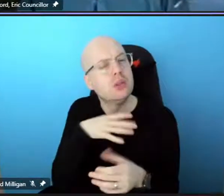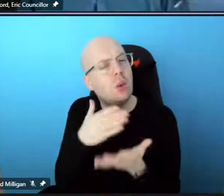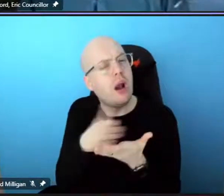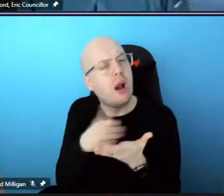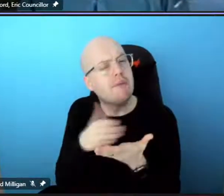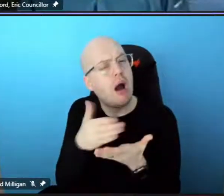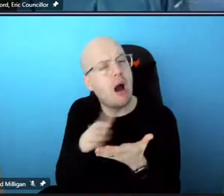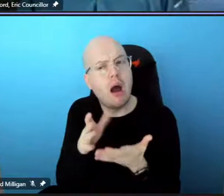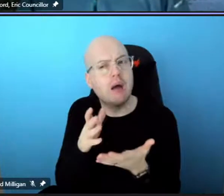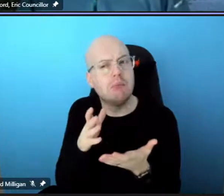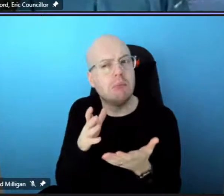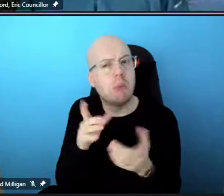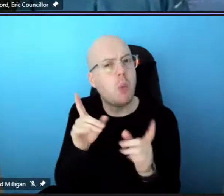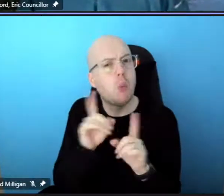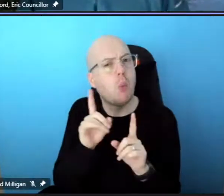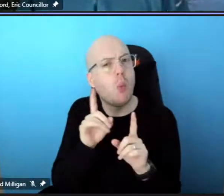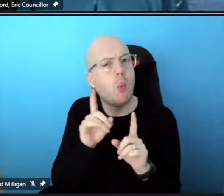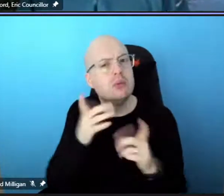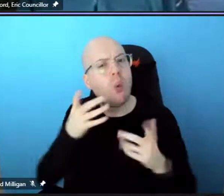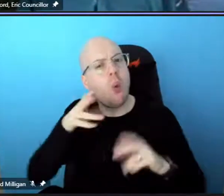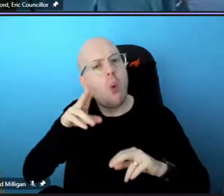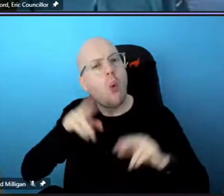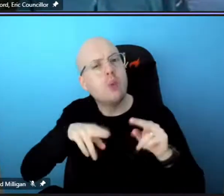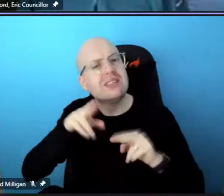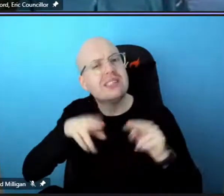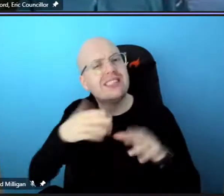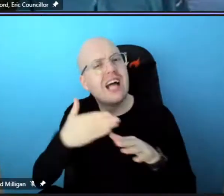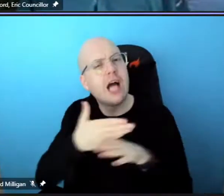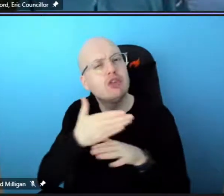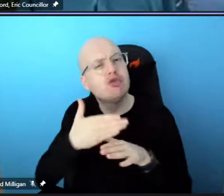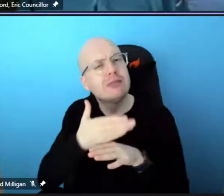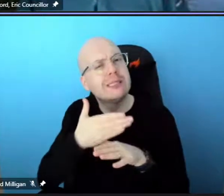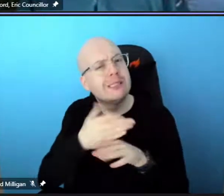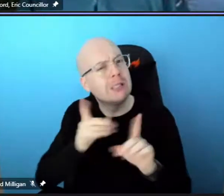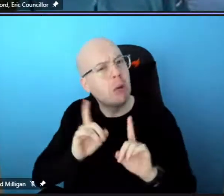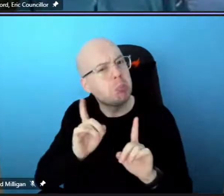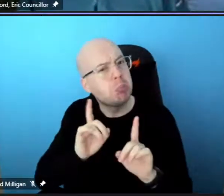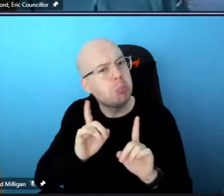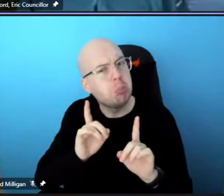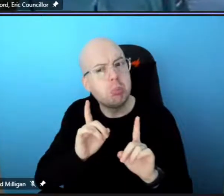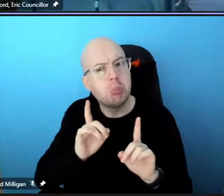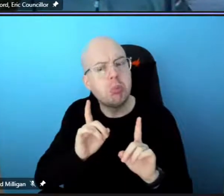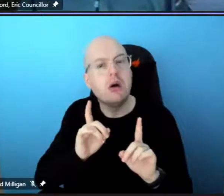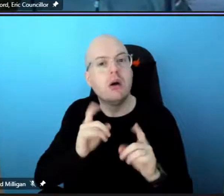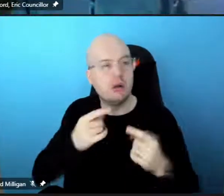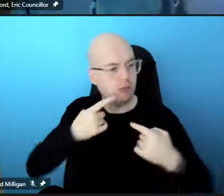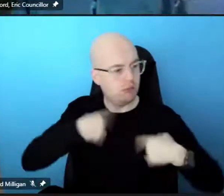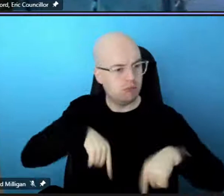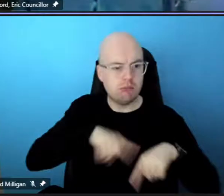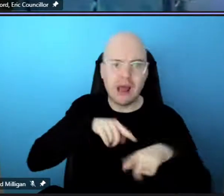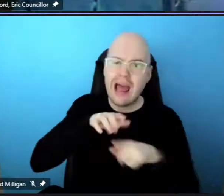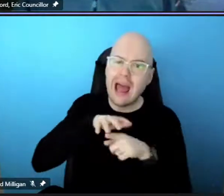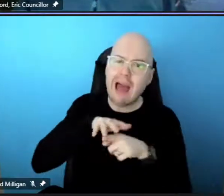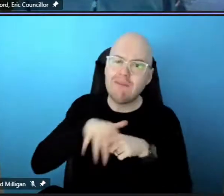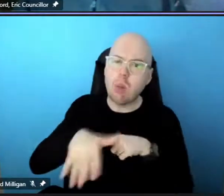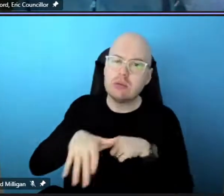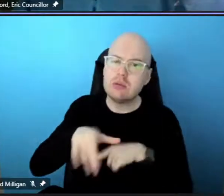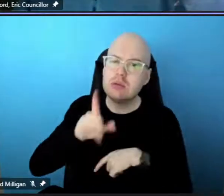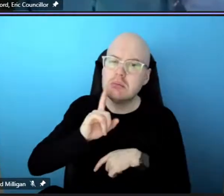find out what sort of audit actions will be implemented by South Lanarkshire Council that they'll be